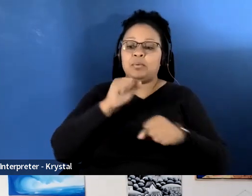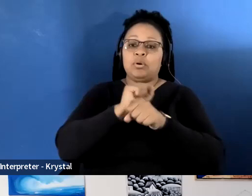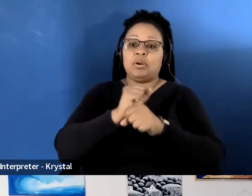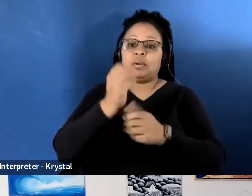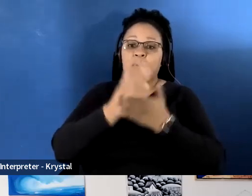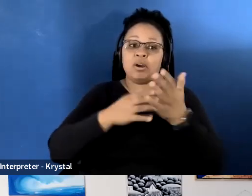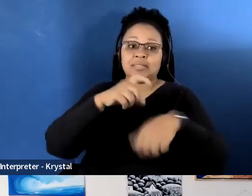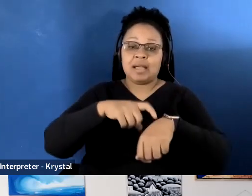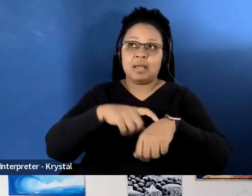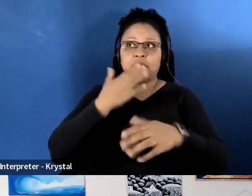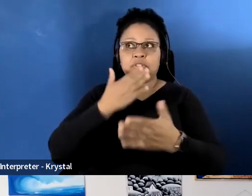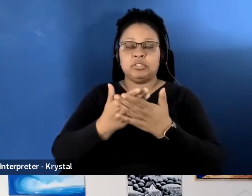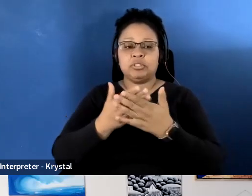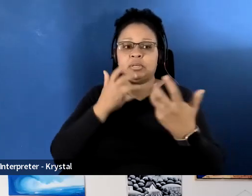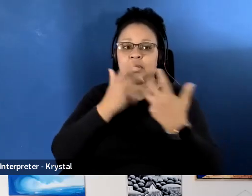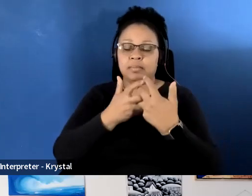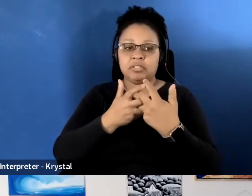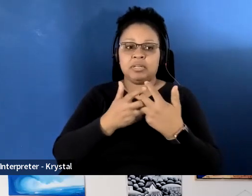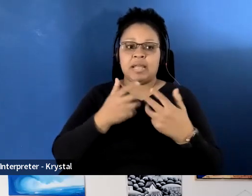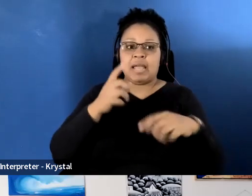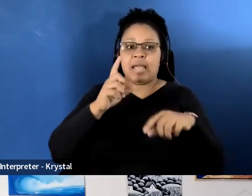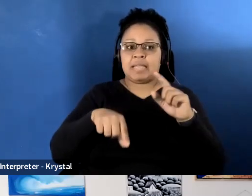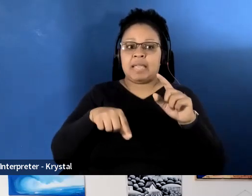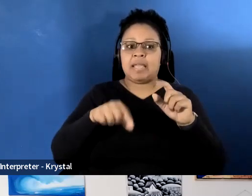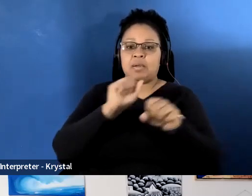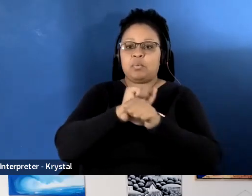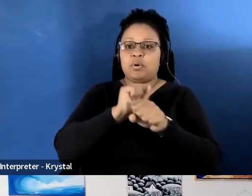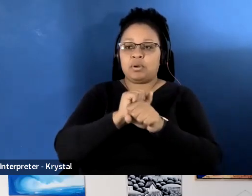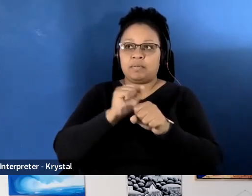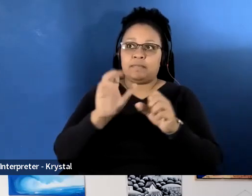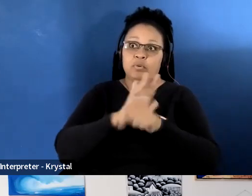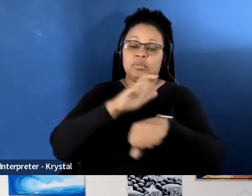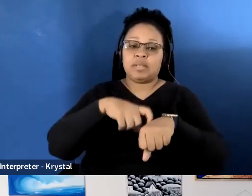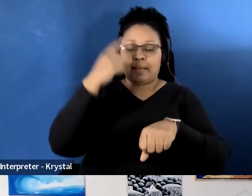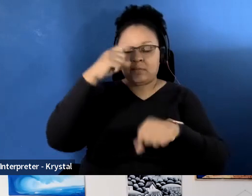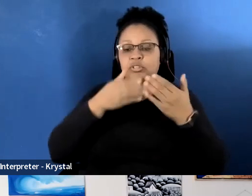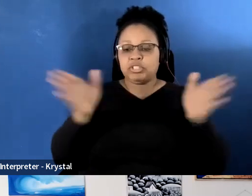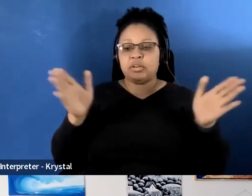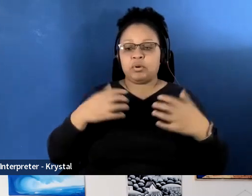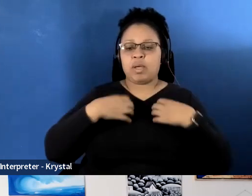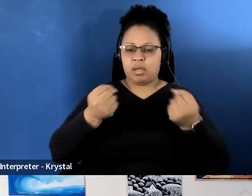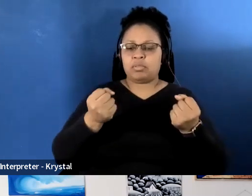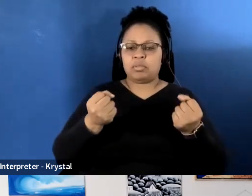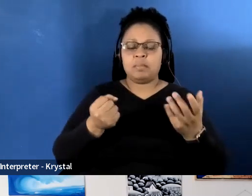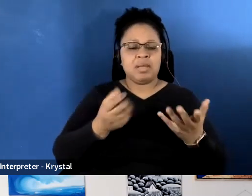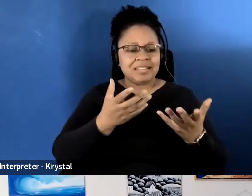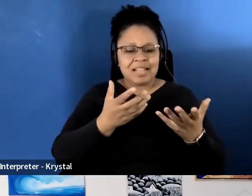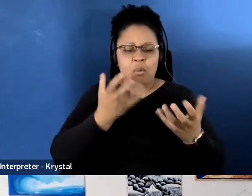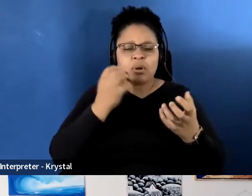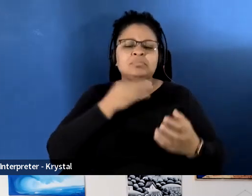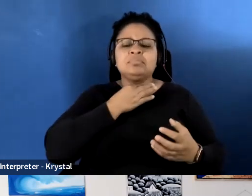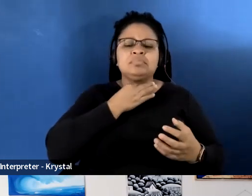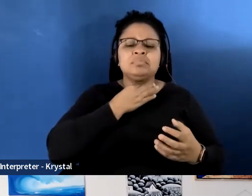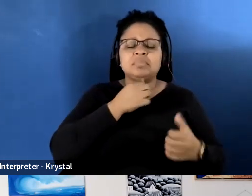Because I'm not supposed to work full-time just for general health reasons. But I just wanted to see if anybody had